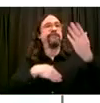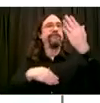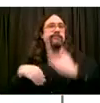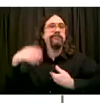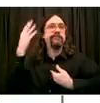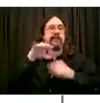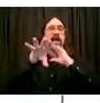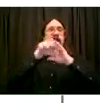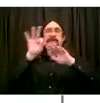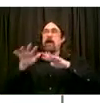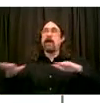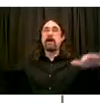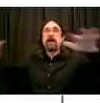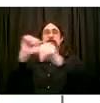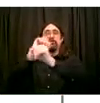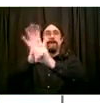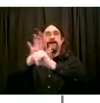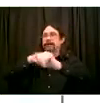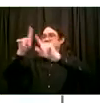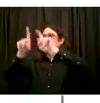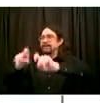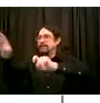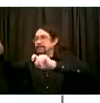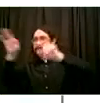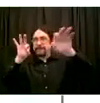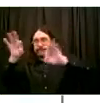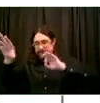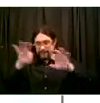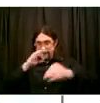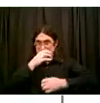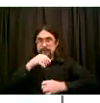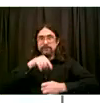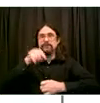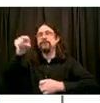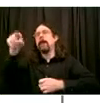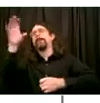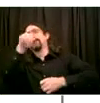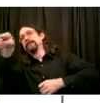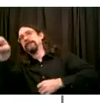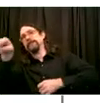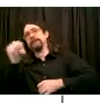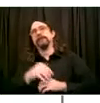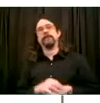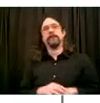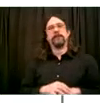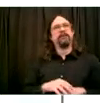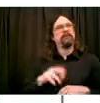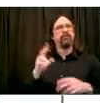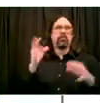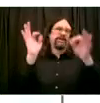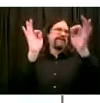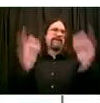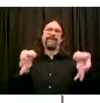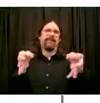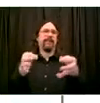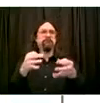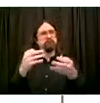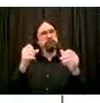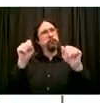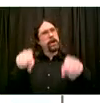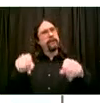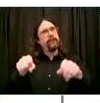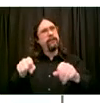have to assume that there is, some degree of spread in New York City as well. But I would go back to the point that